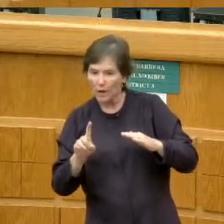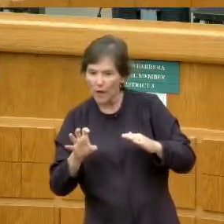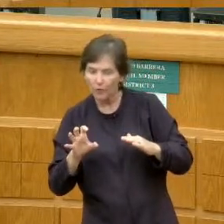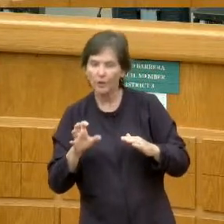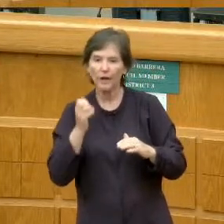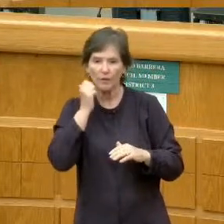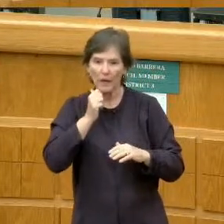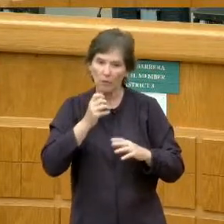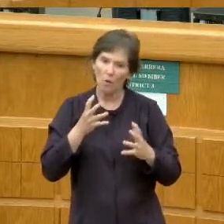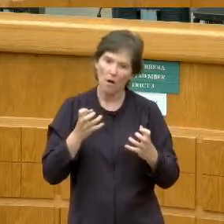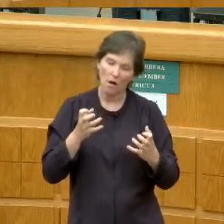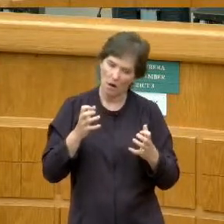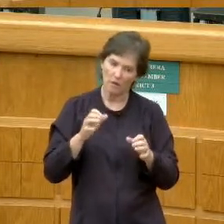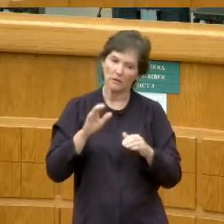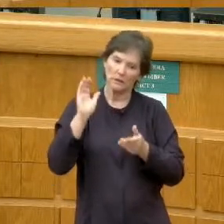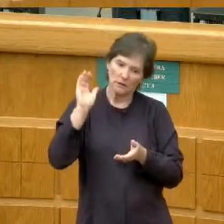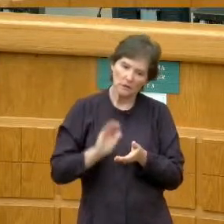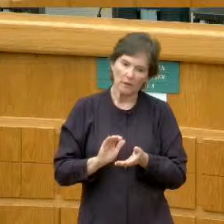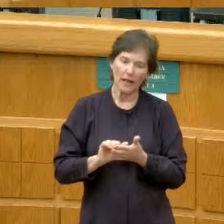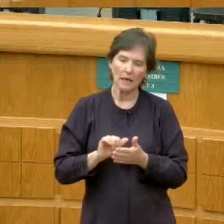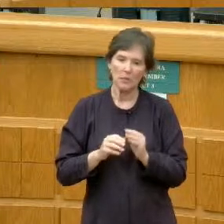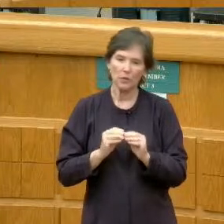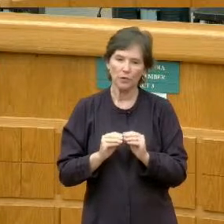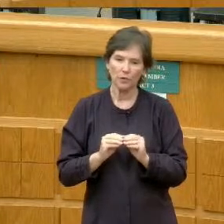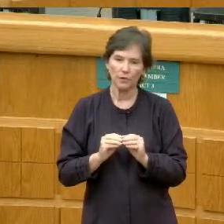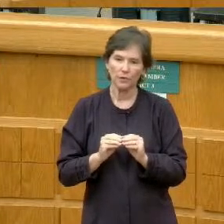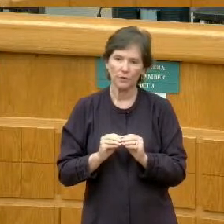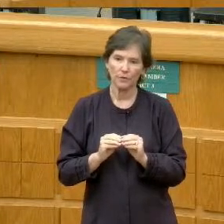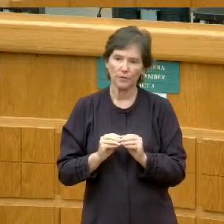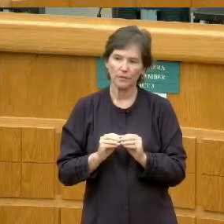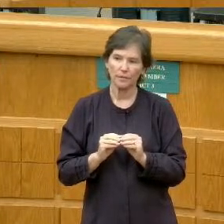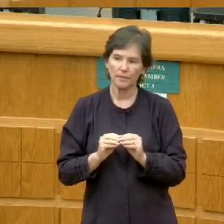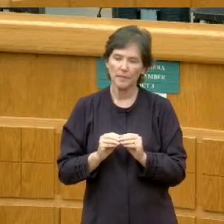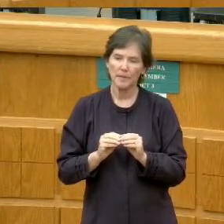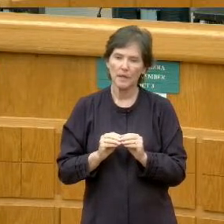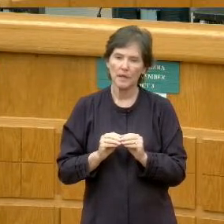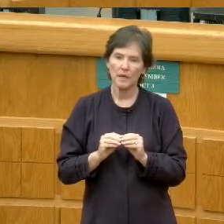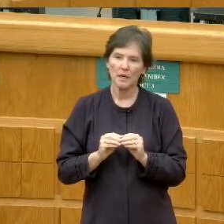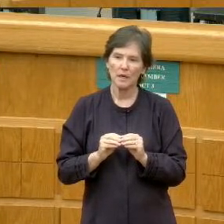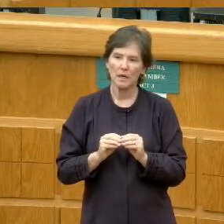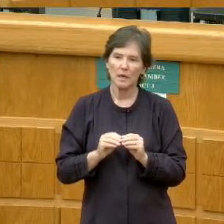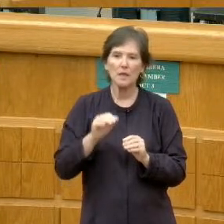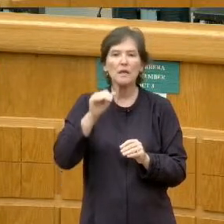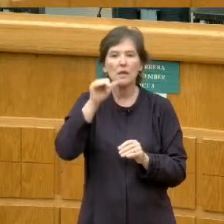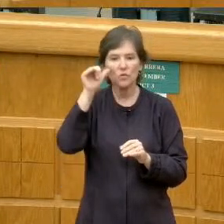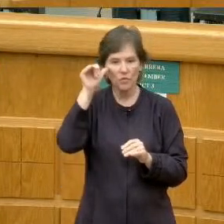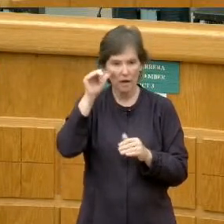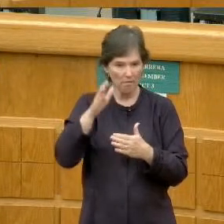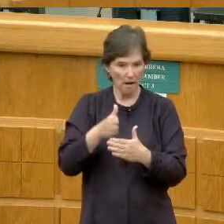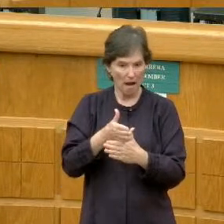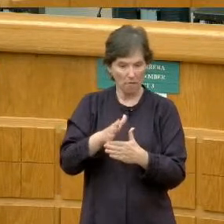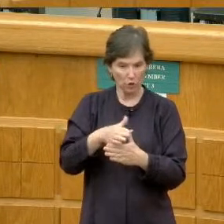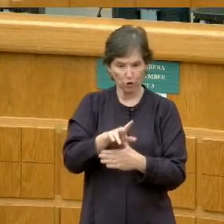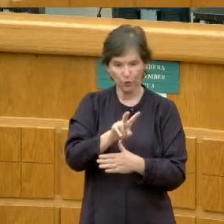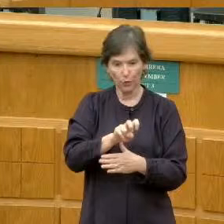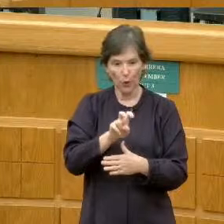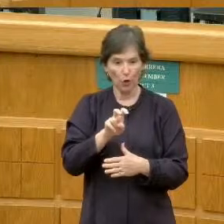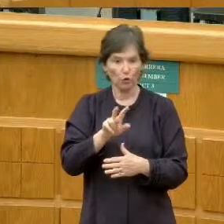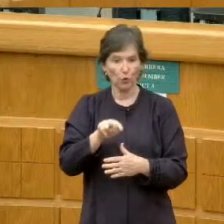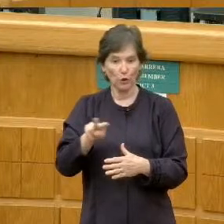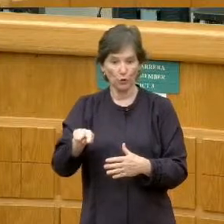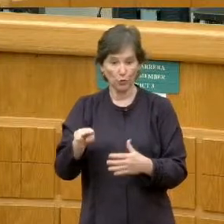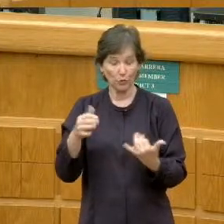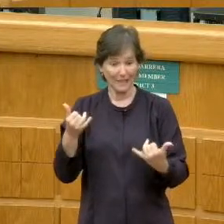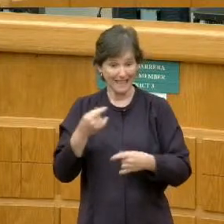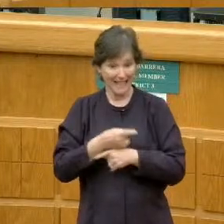204 cases, 204. Yesterday, I think it was 222, so a little bit better there